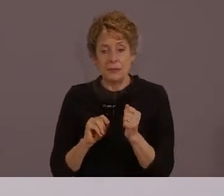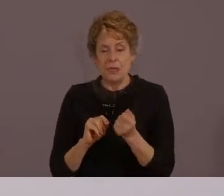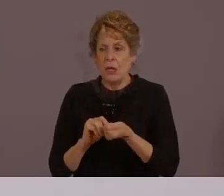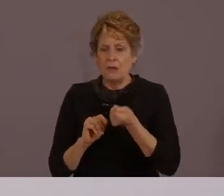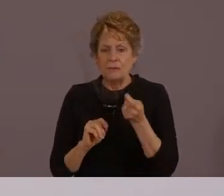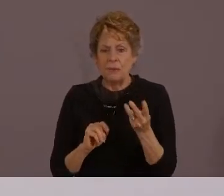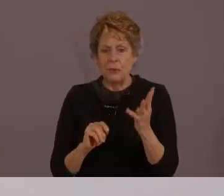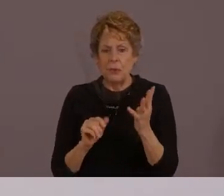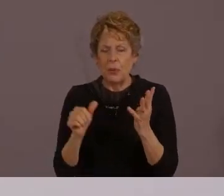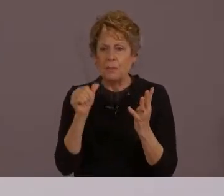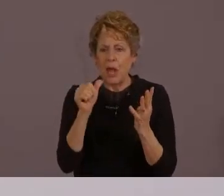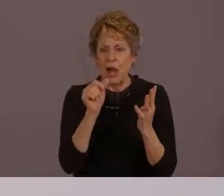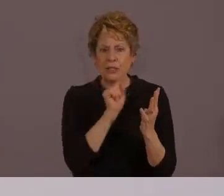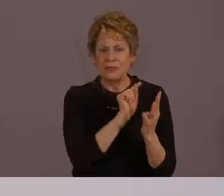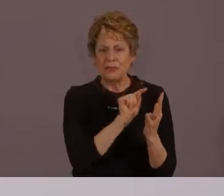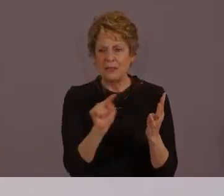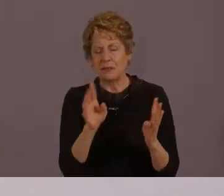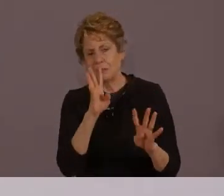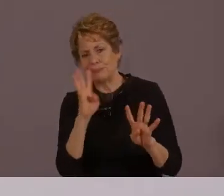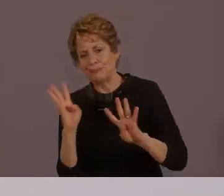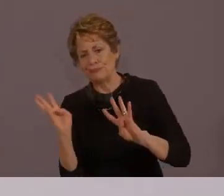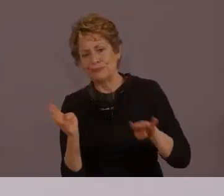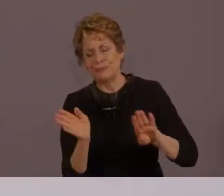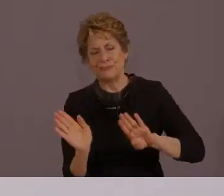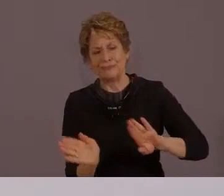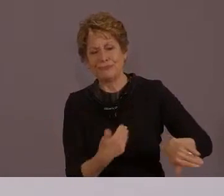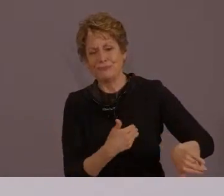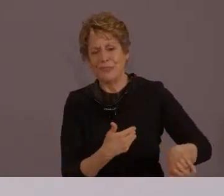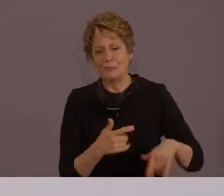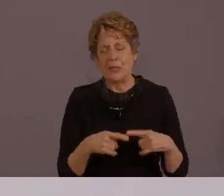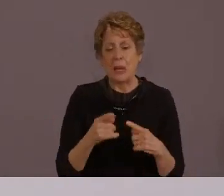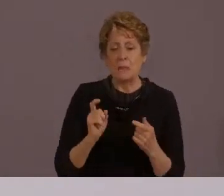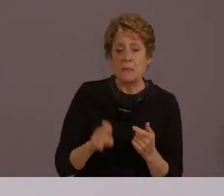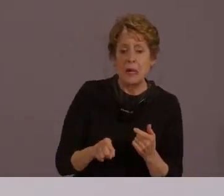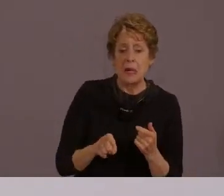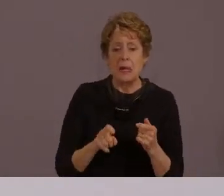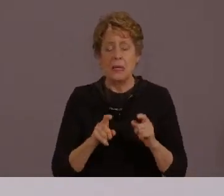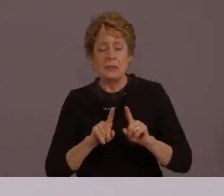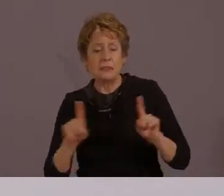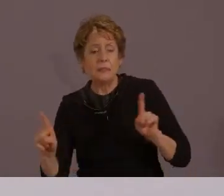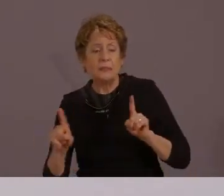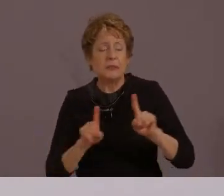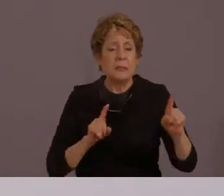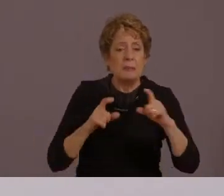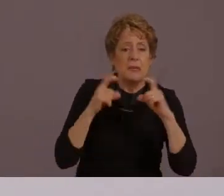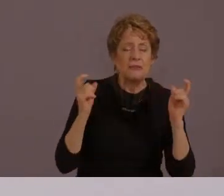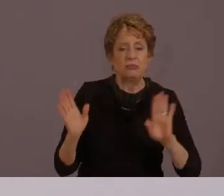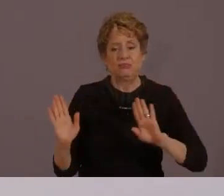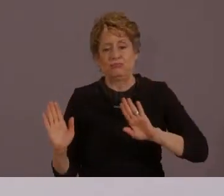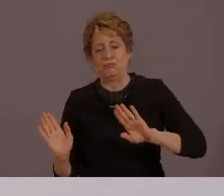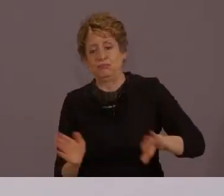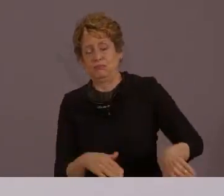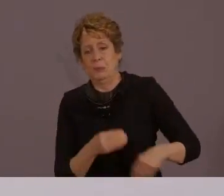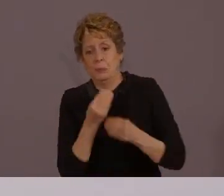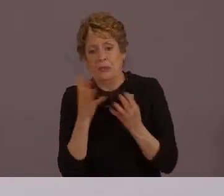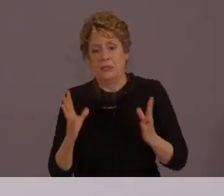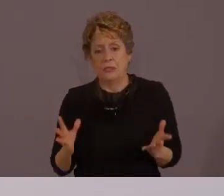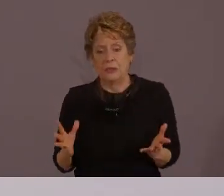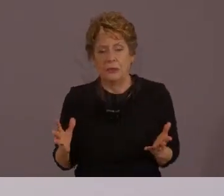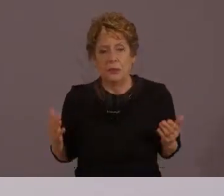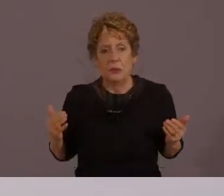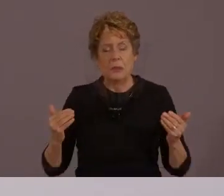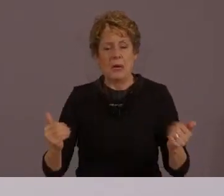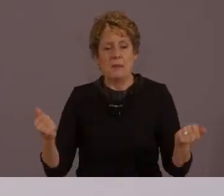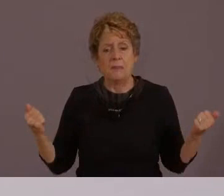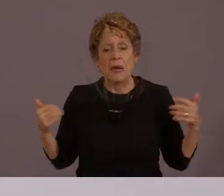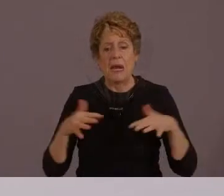completely disregard social distancing, completely disregard mask, and say, hey, we're going to,